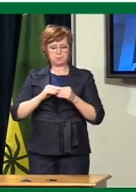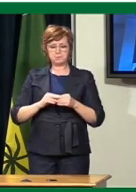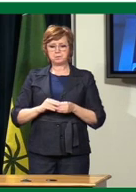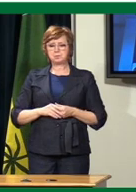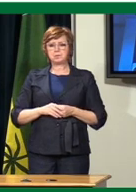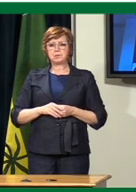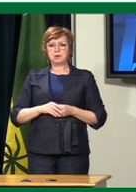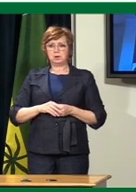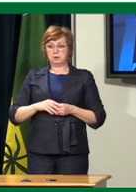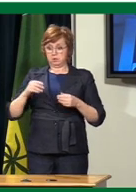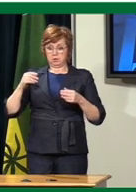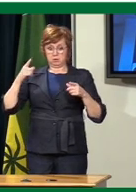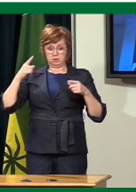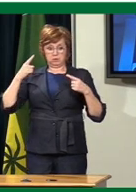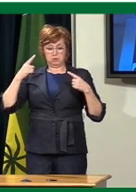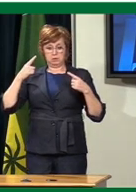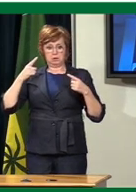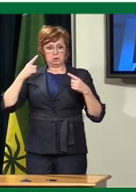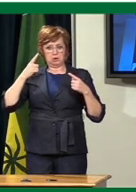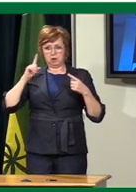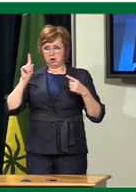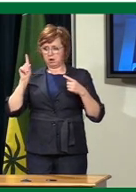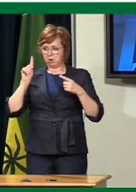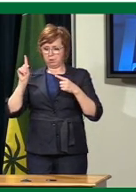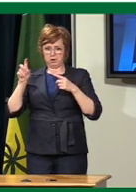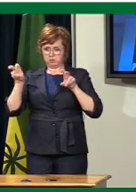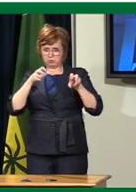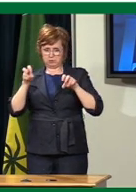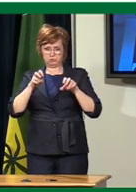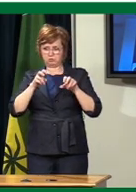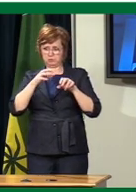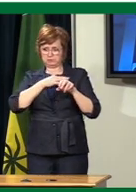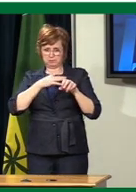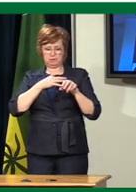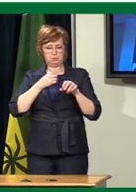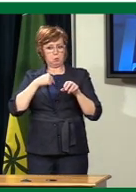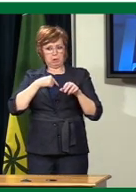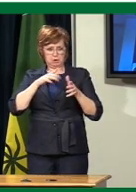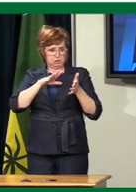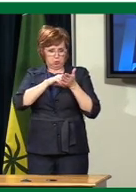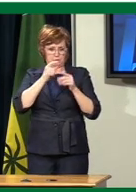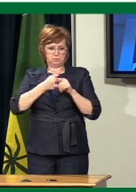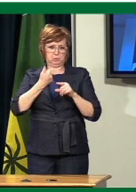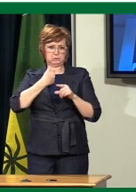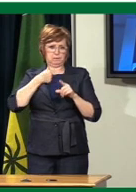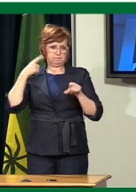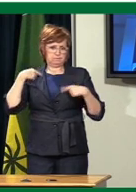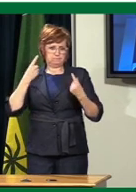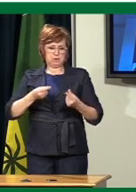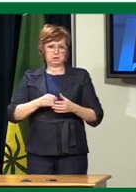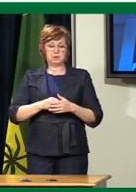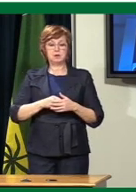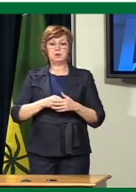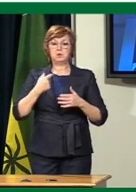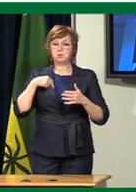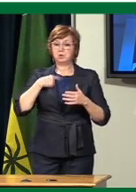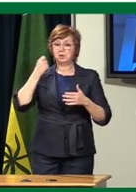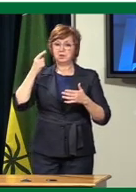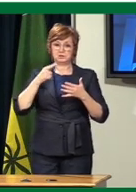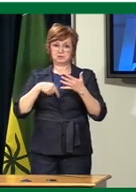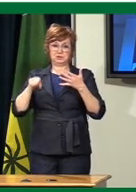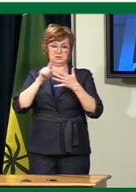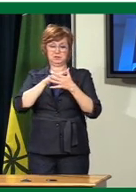some of the successes around how we distribute work across the organization. But the reality is that if we don't work